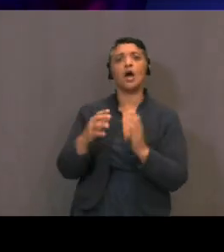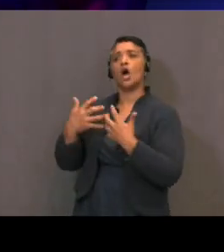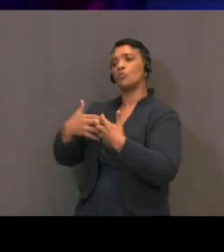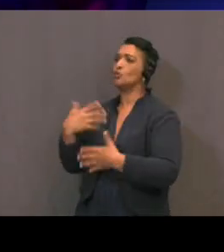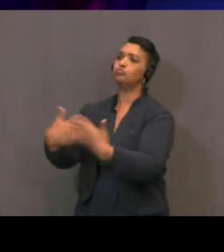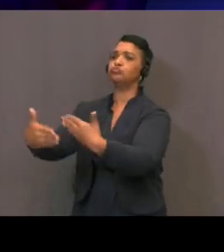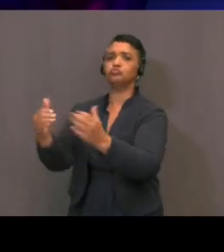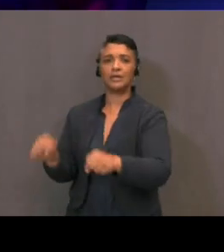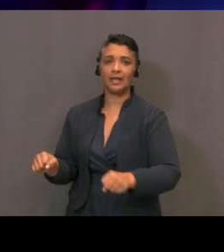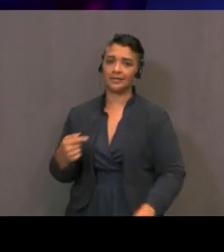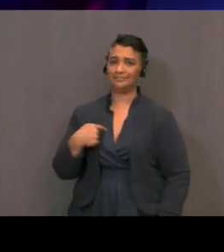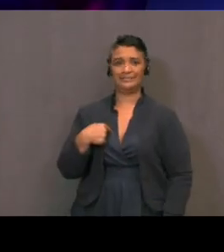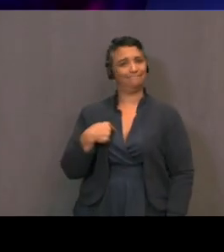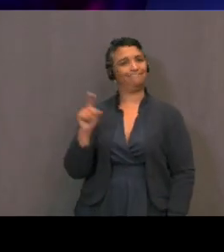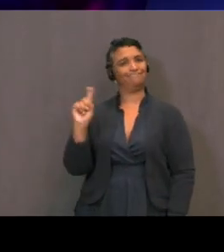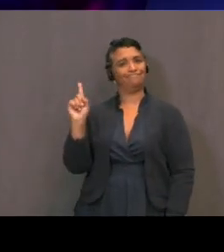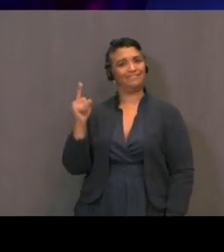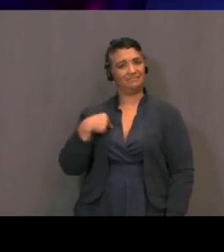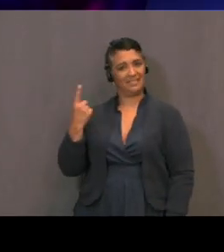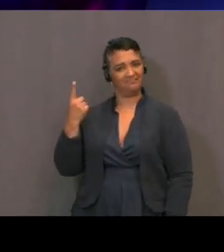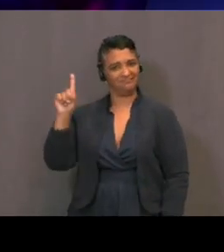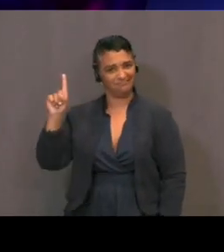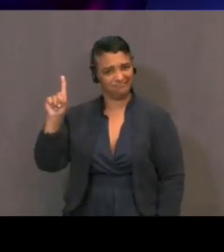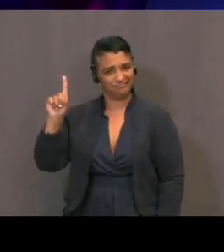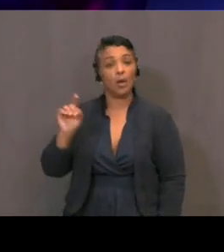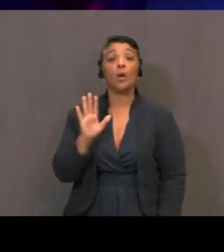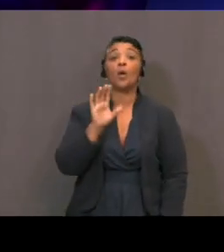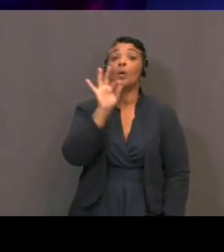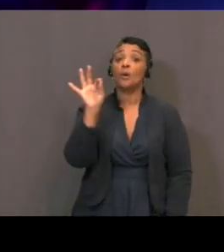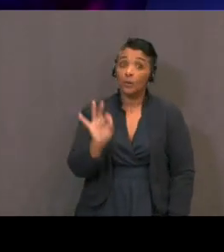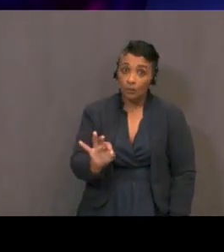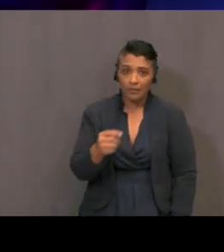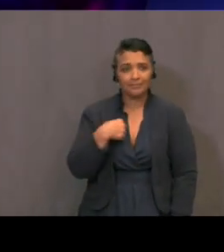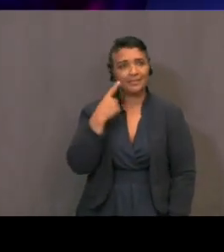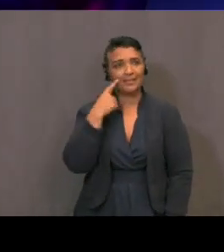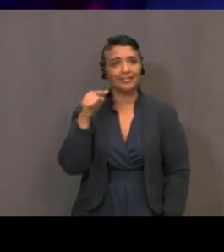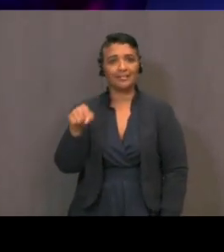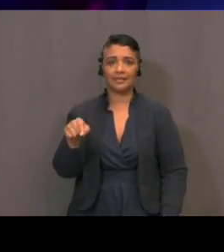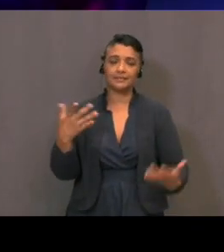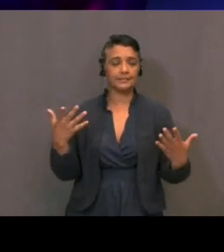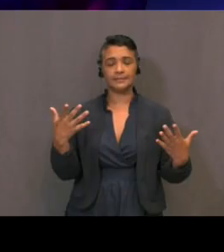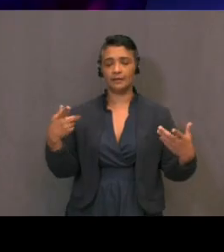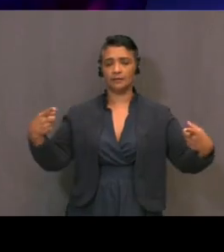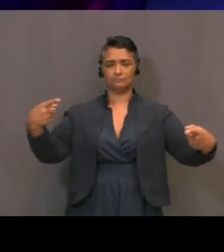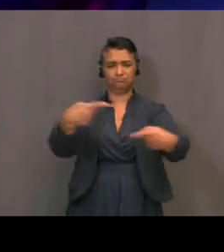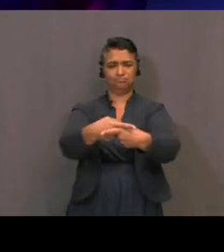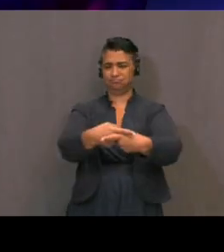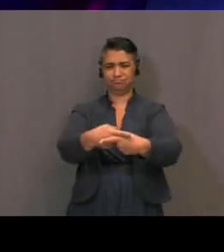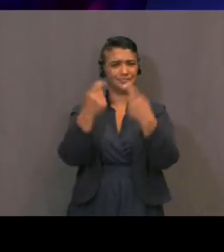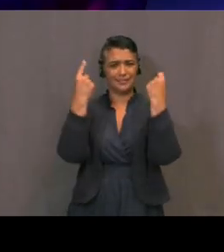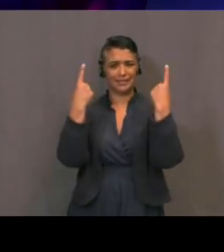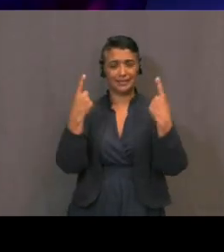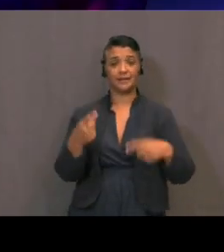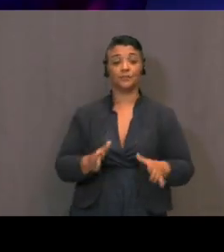have a kind of an issue. Because I do think that it's the wrong way of understanding what it is